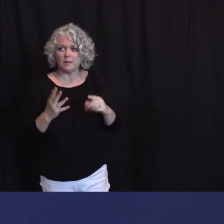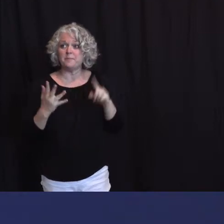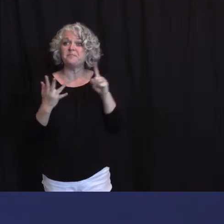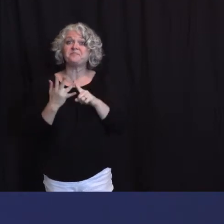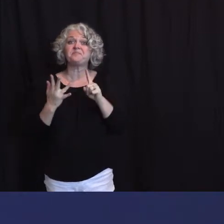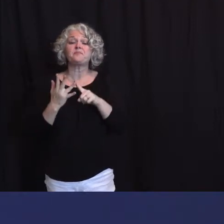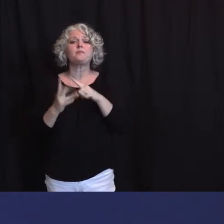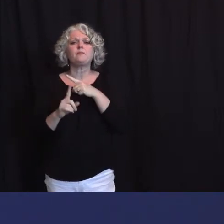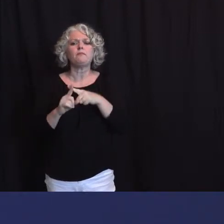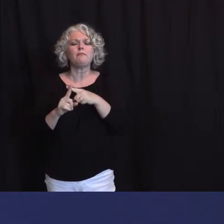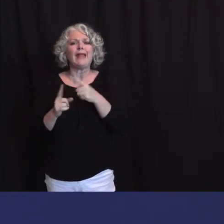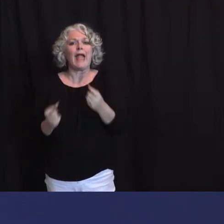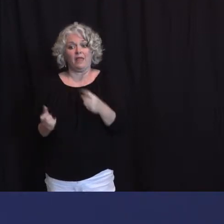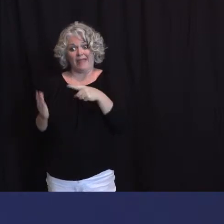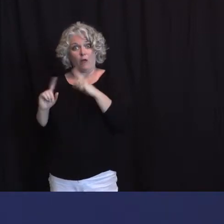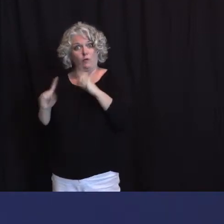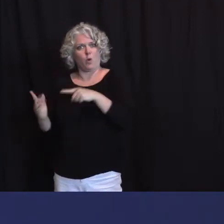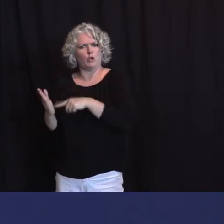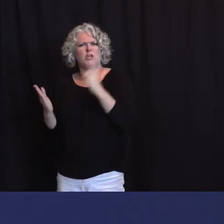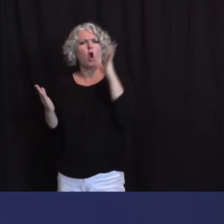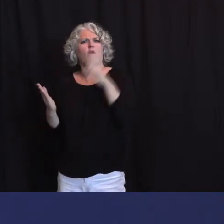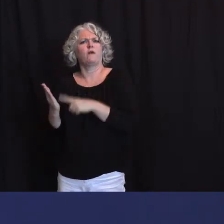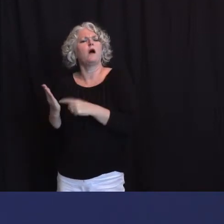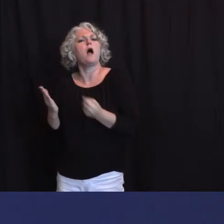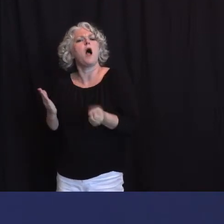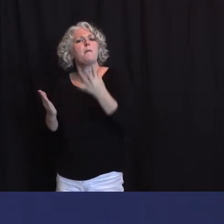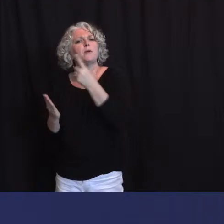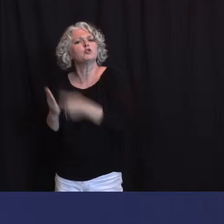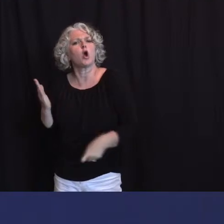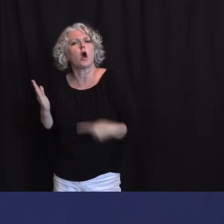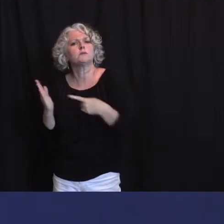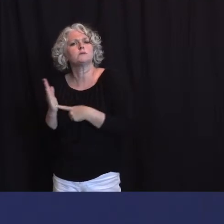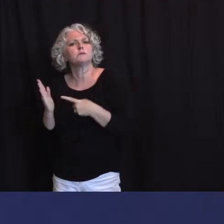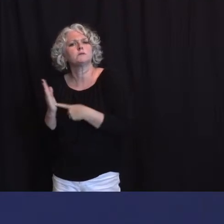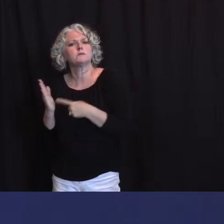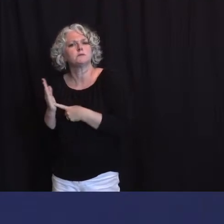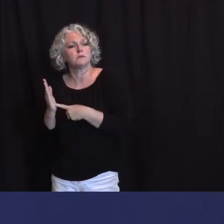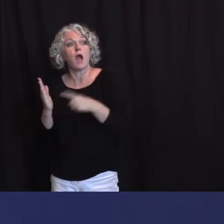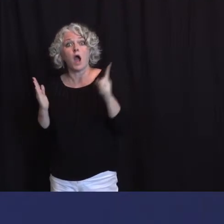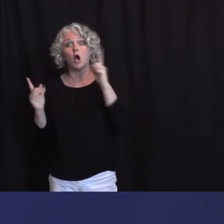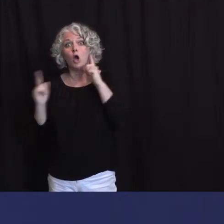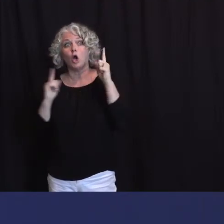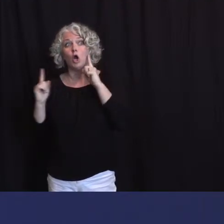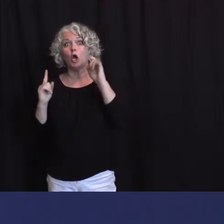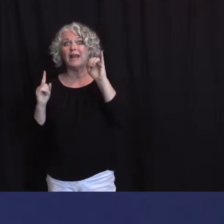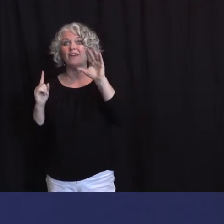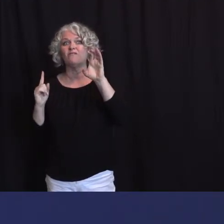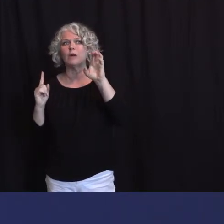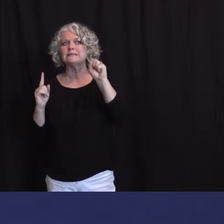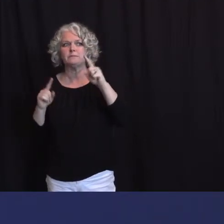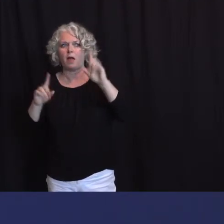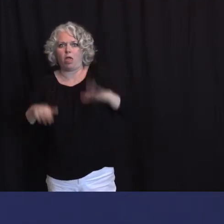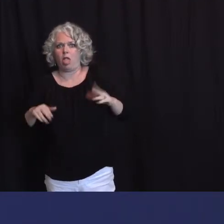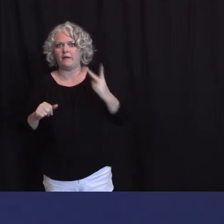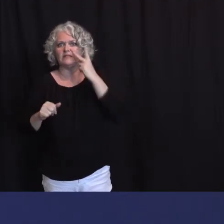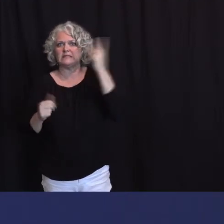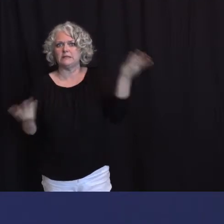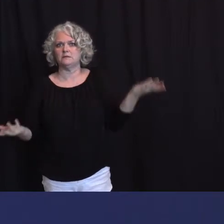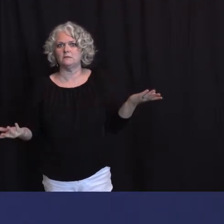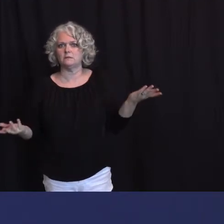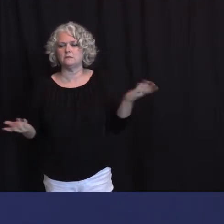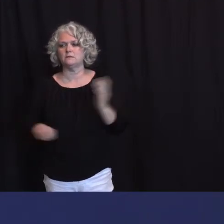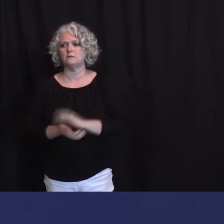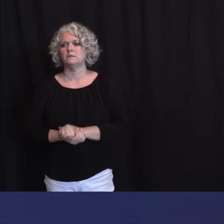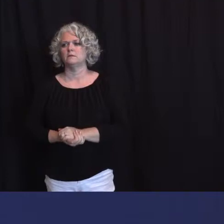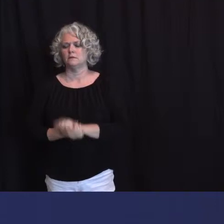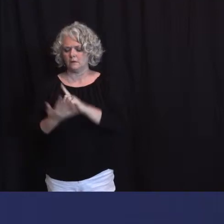state spend on the report? We have a pending OPRA request for invoices that has yet to be filled. Also, some questions